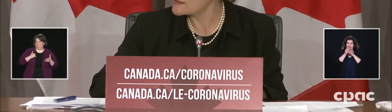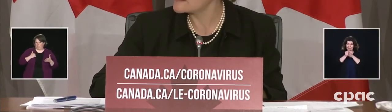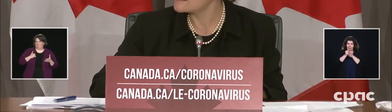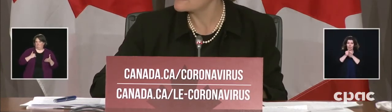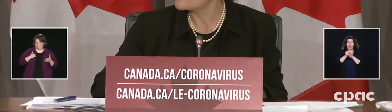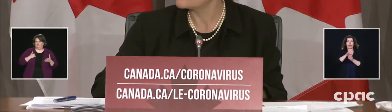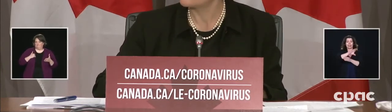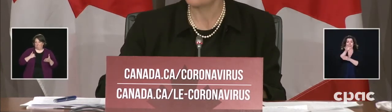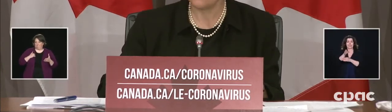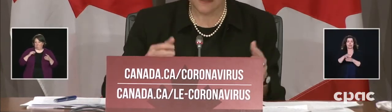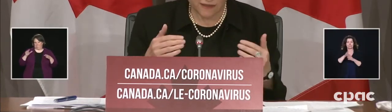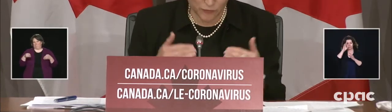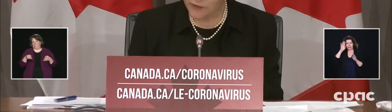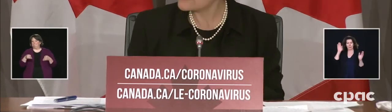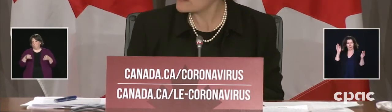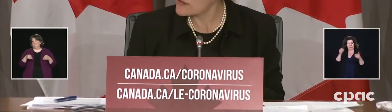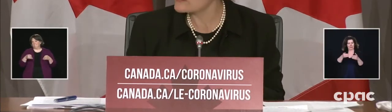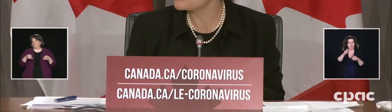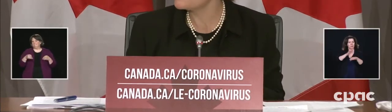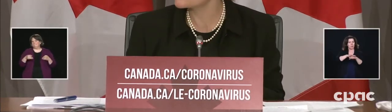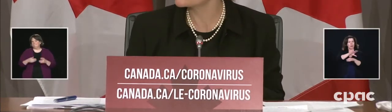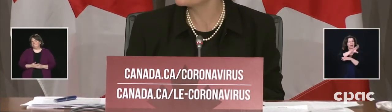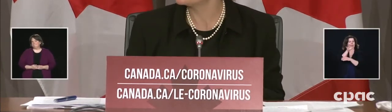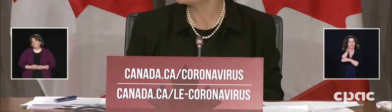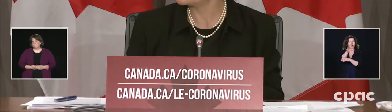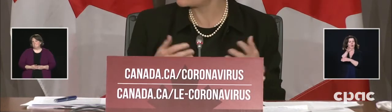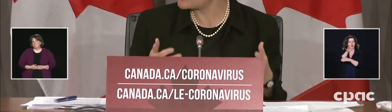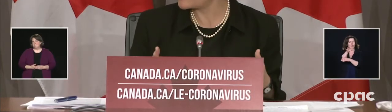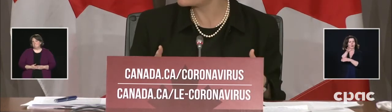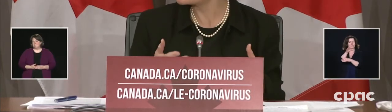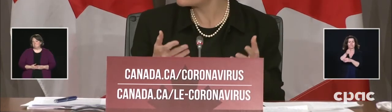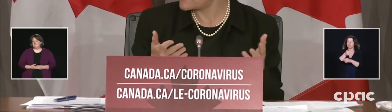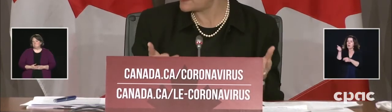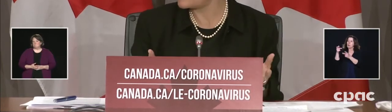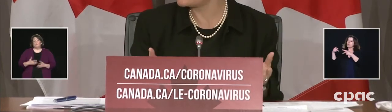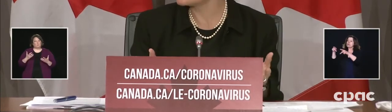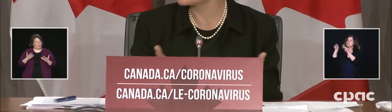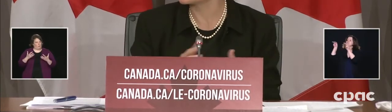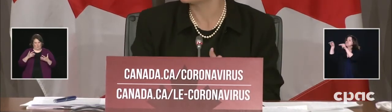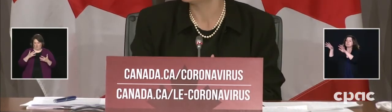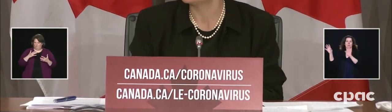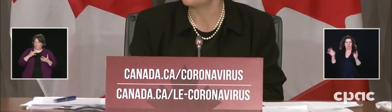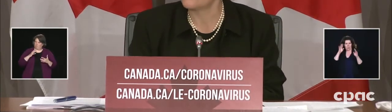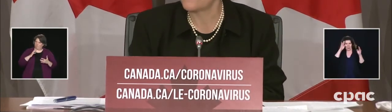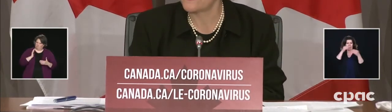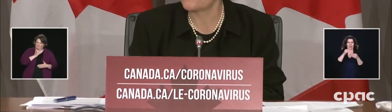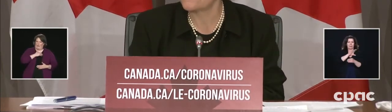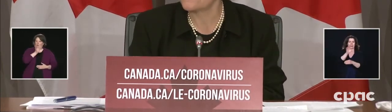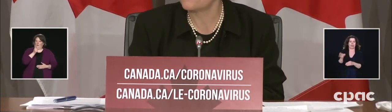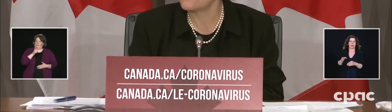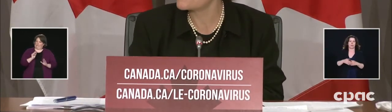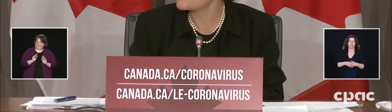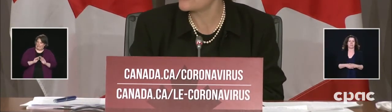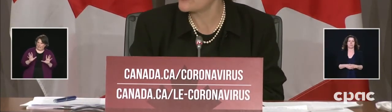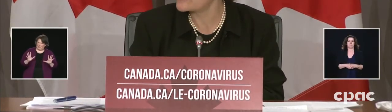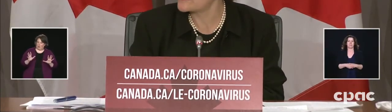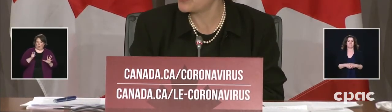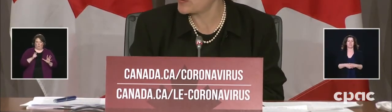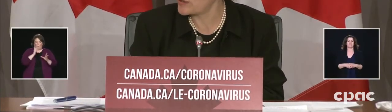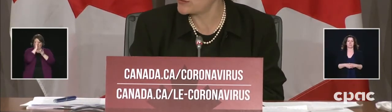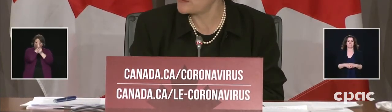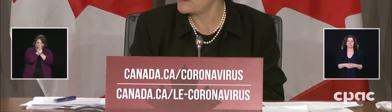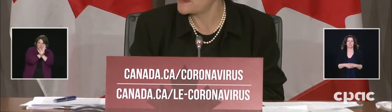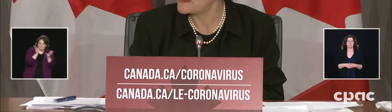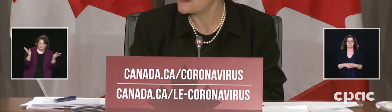very clear within our government and with Canadians that this is not